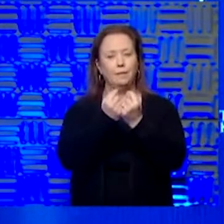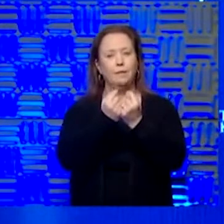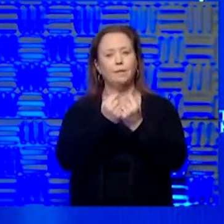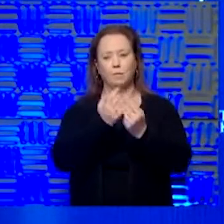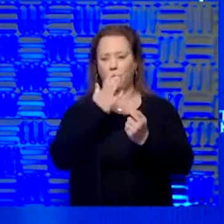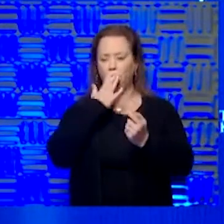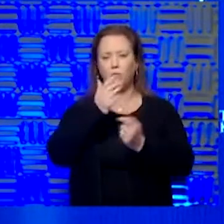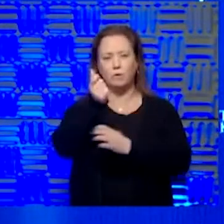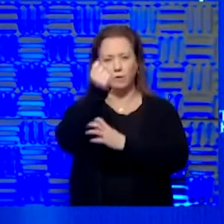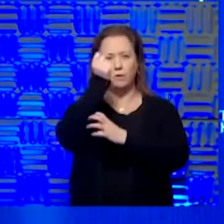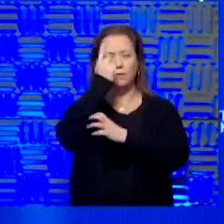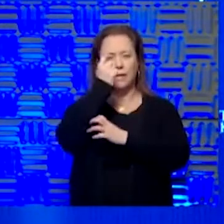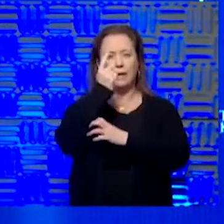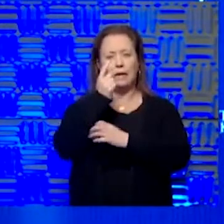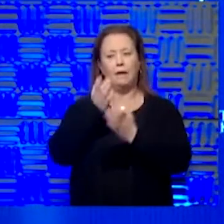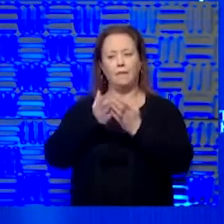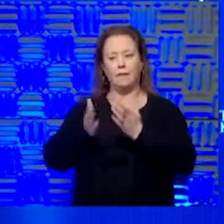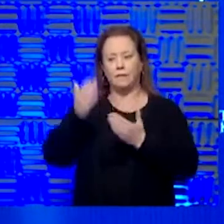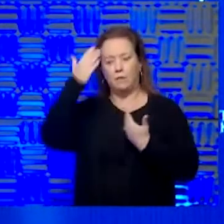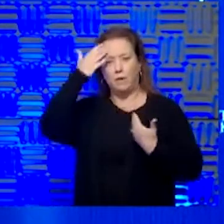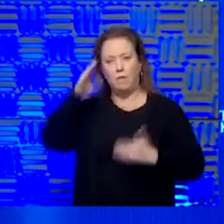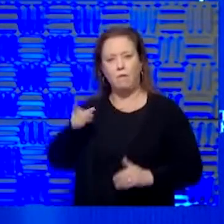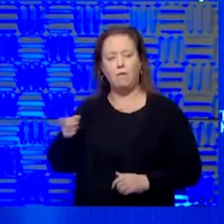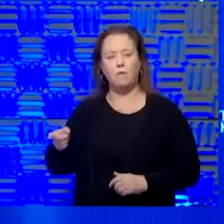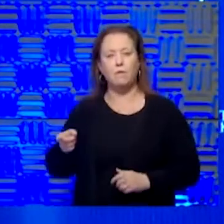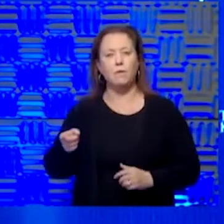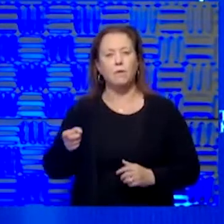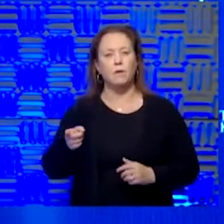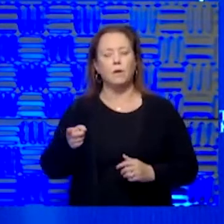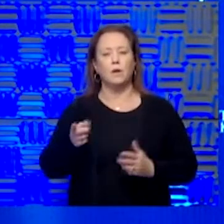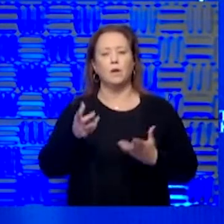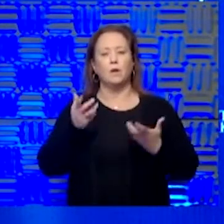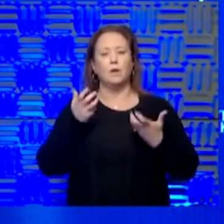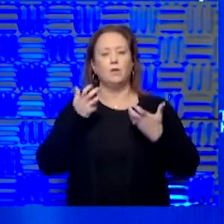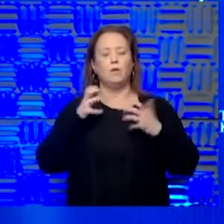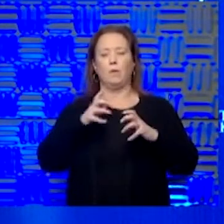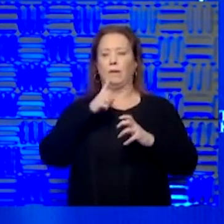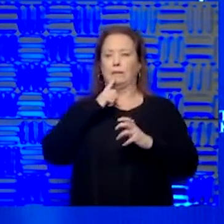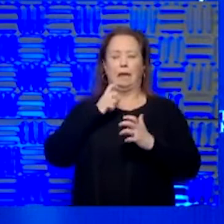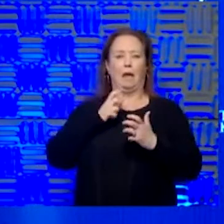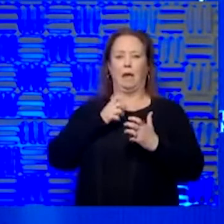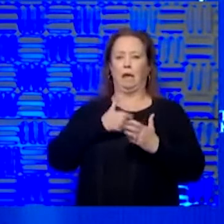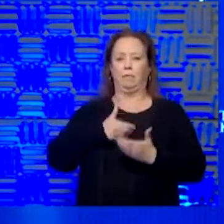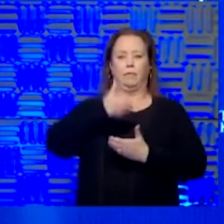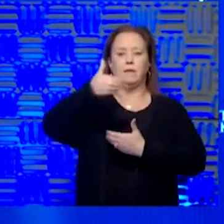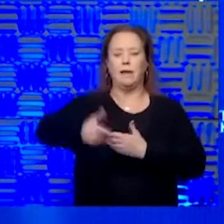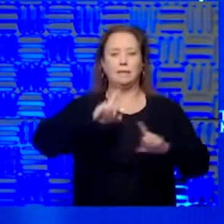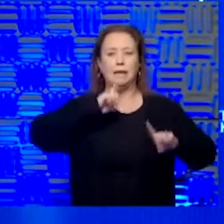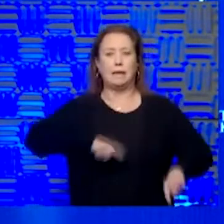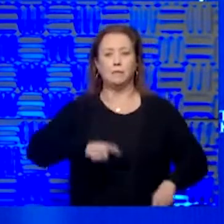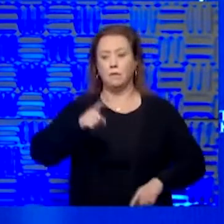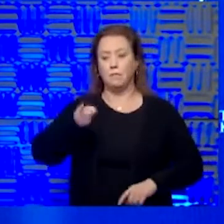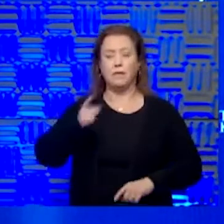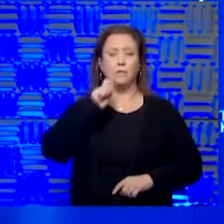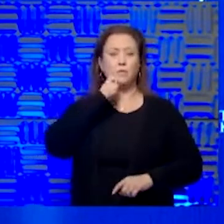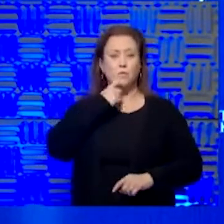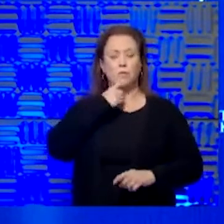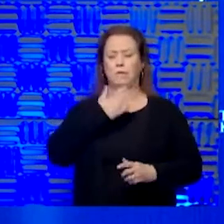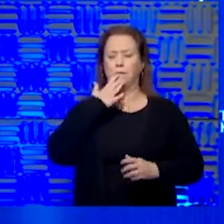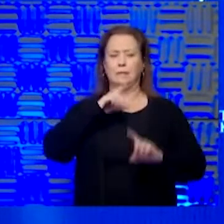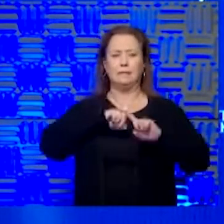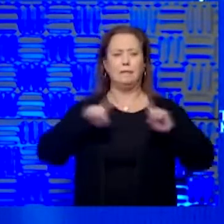got a pretty good understanding of what we don't know. And so you don't want to jump to the nearest thing just because it sounds cool and different, because you could